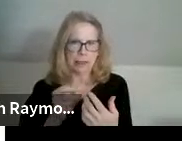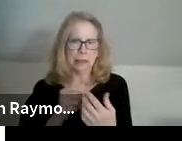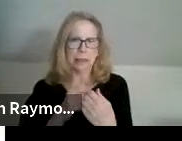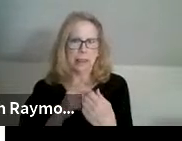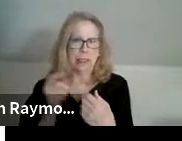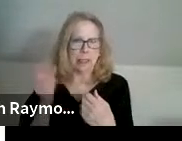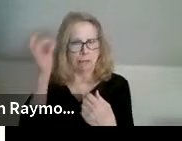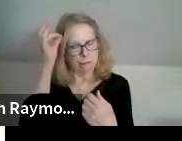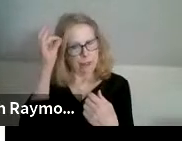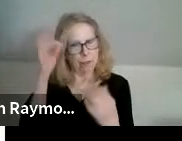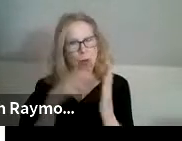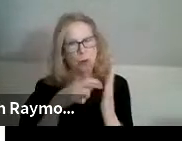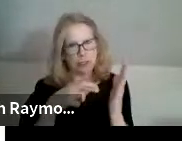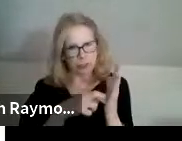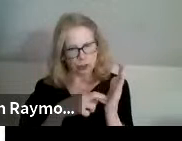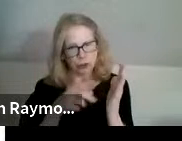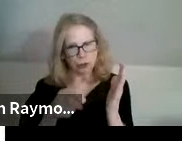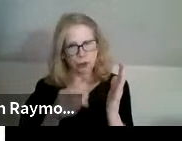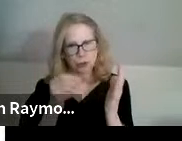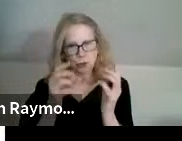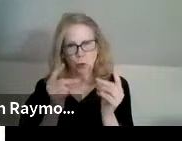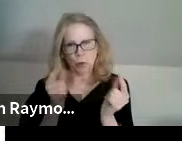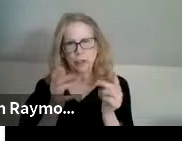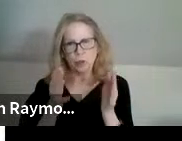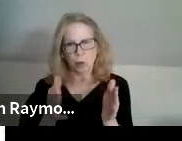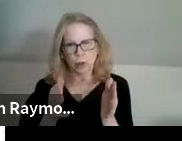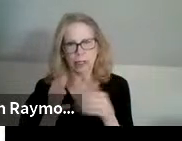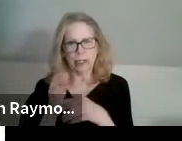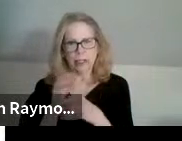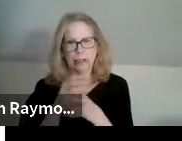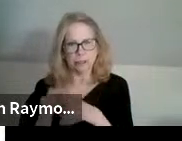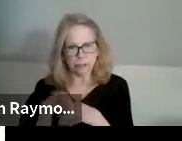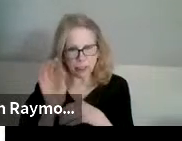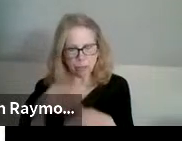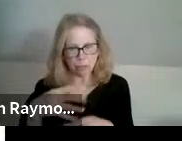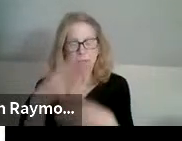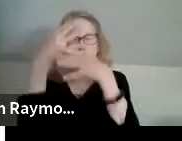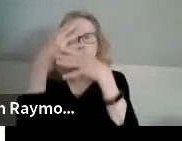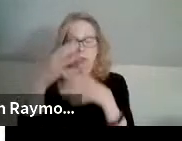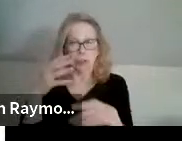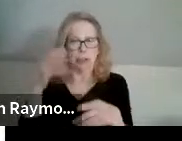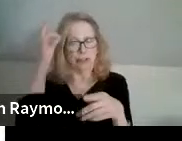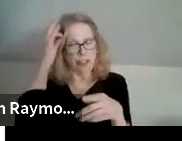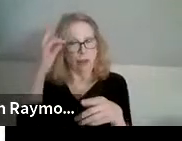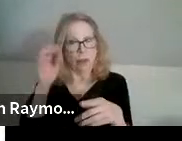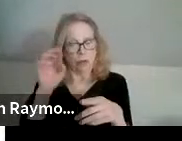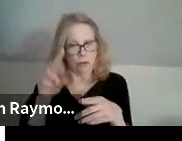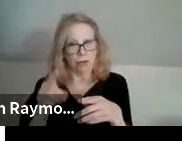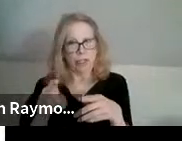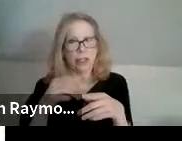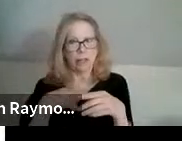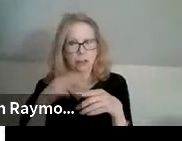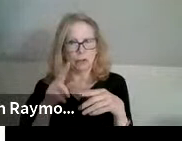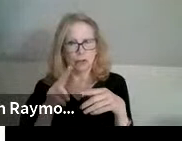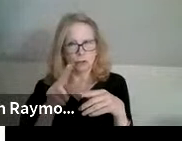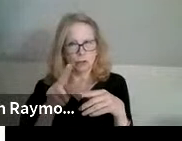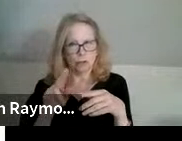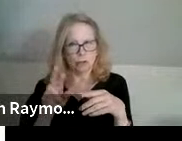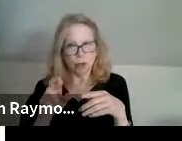And the Federal Register, the quickest way to bring that up is at federalregister.gov. They have a short URL form. So that's